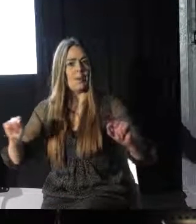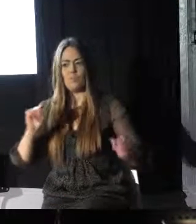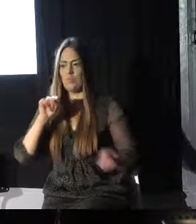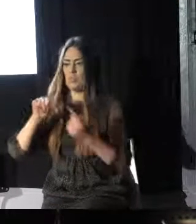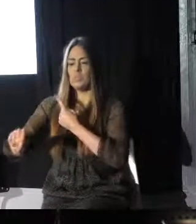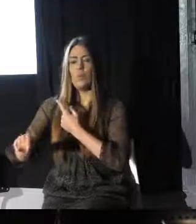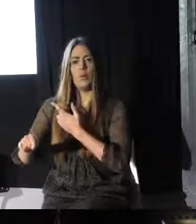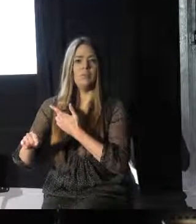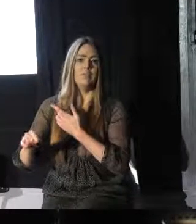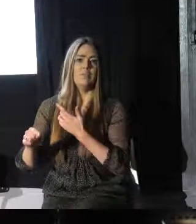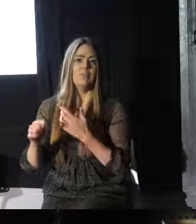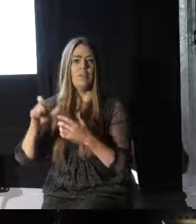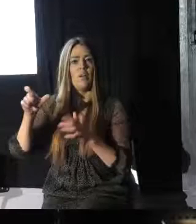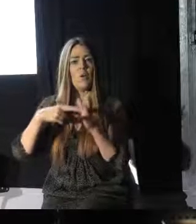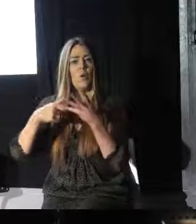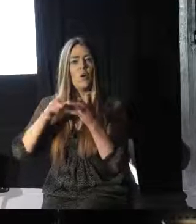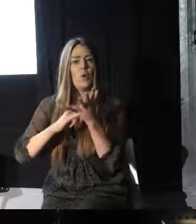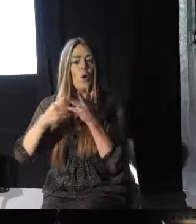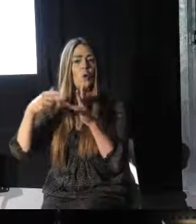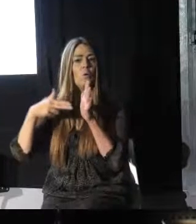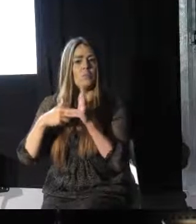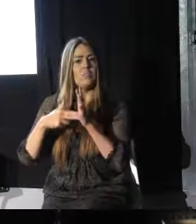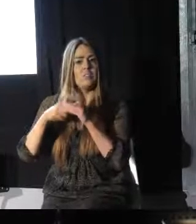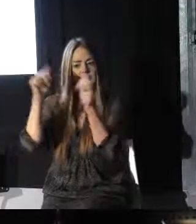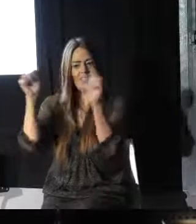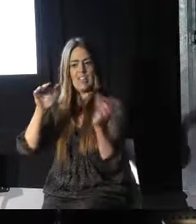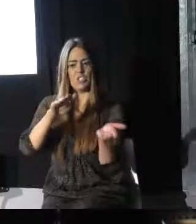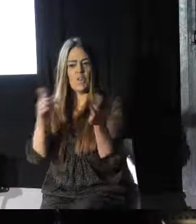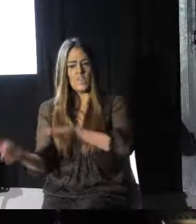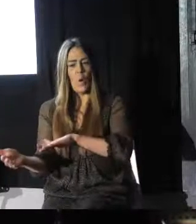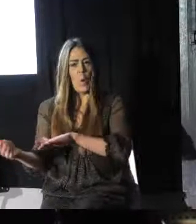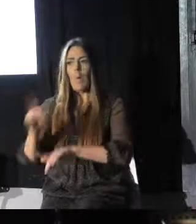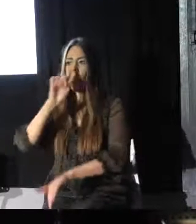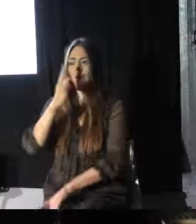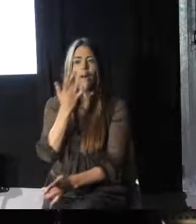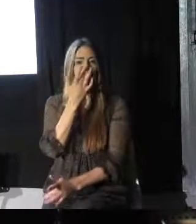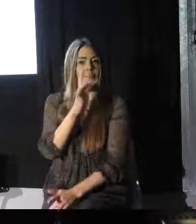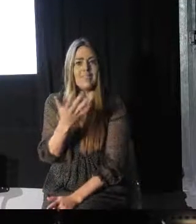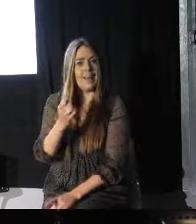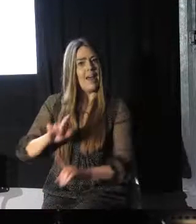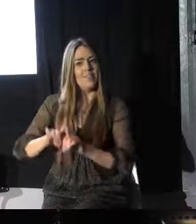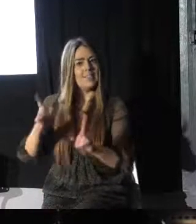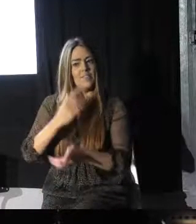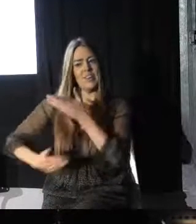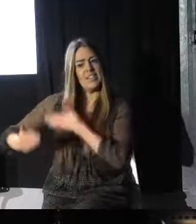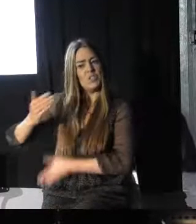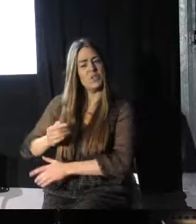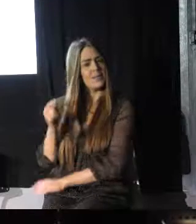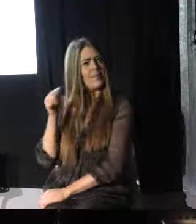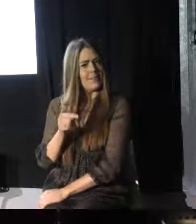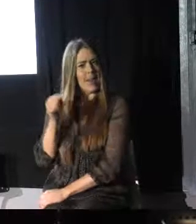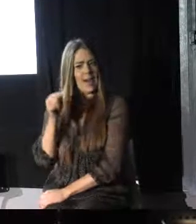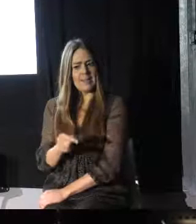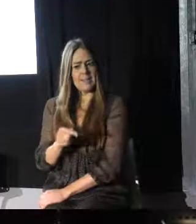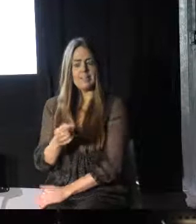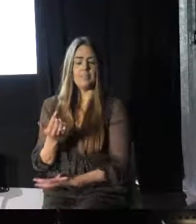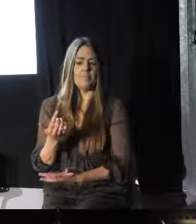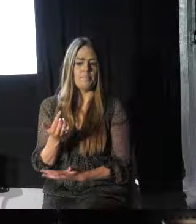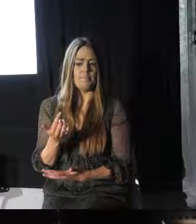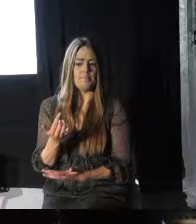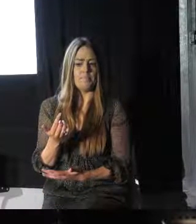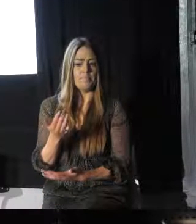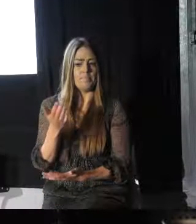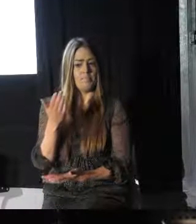the falling of the Colston statue that we cannot pretend to have a different history, that